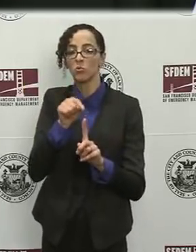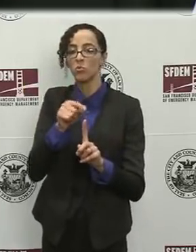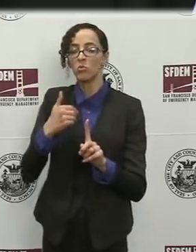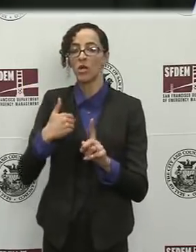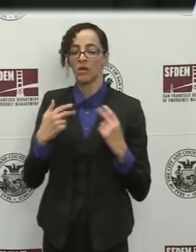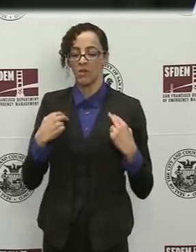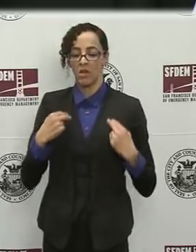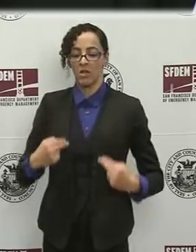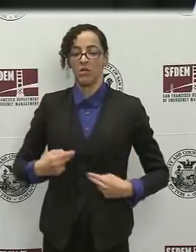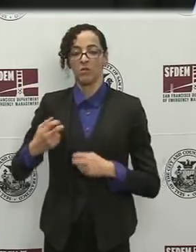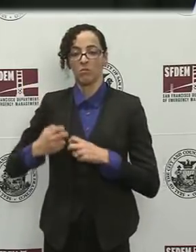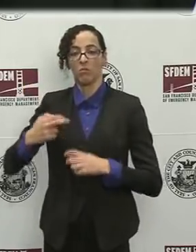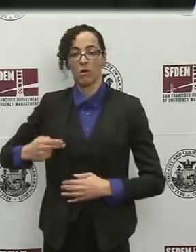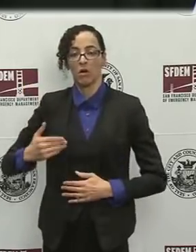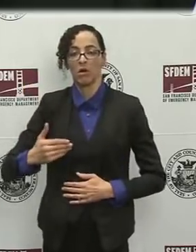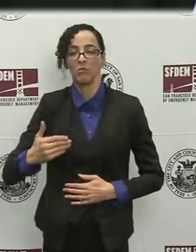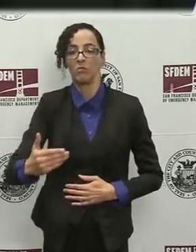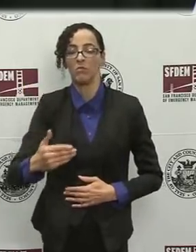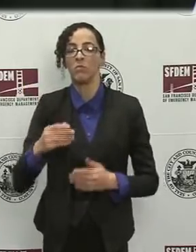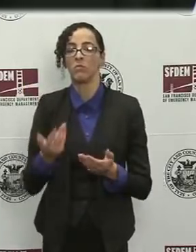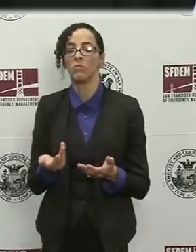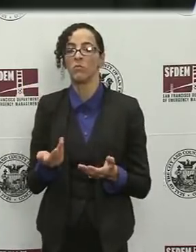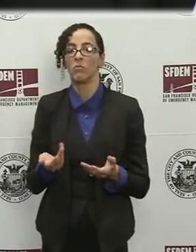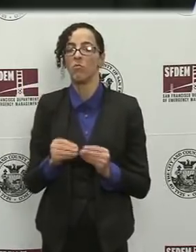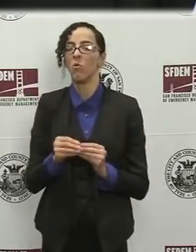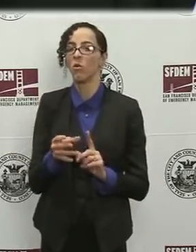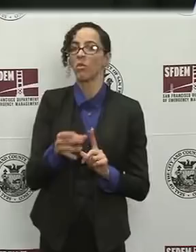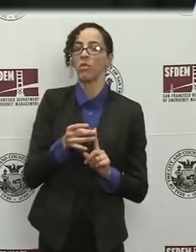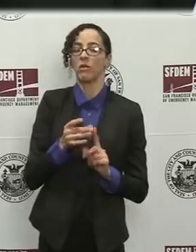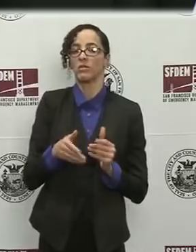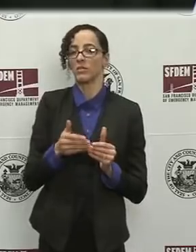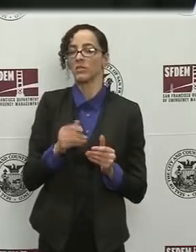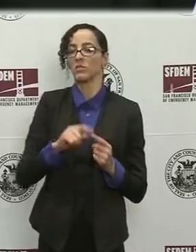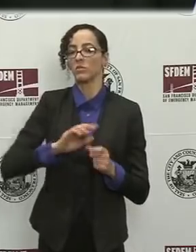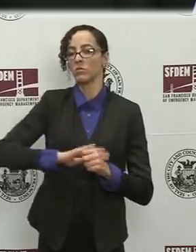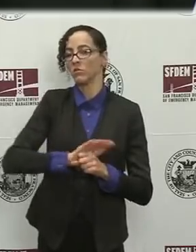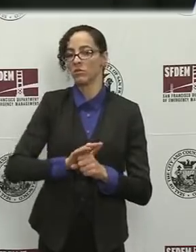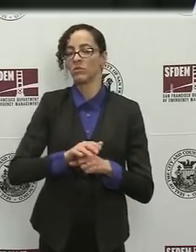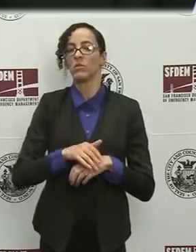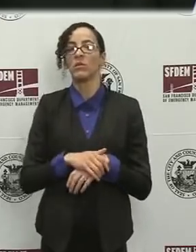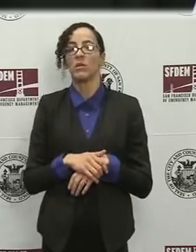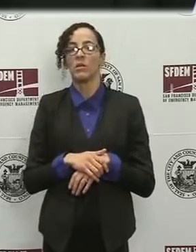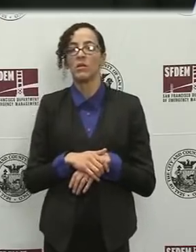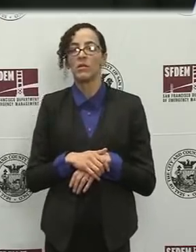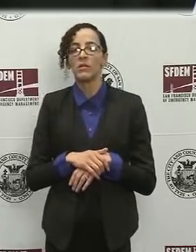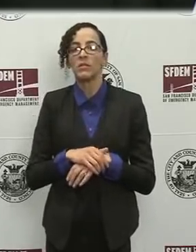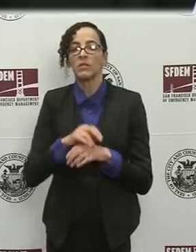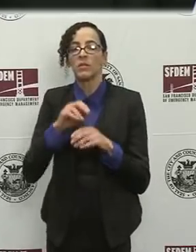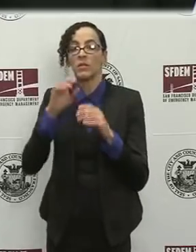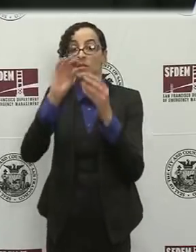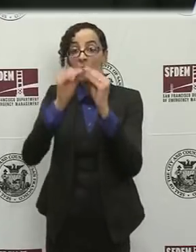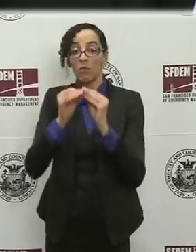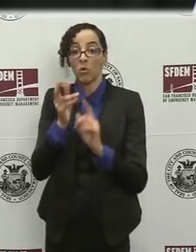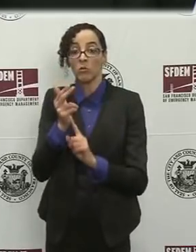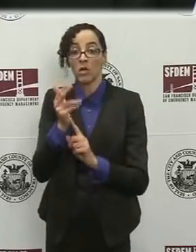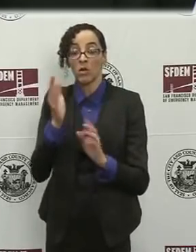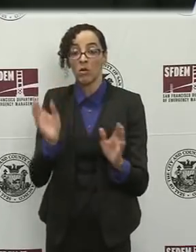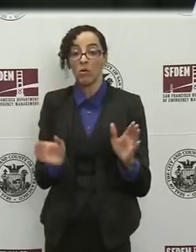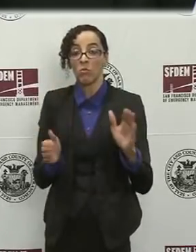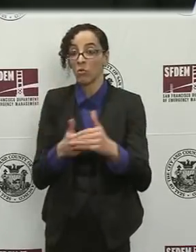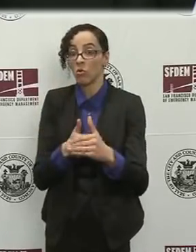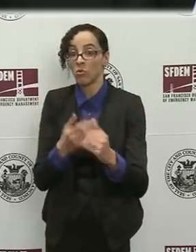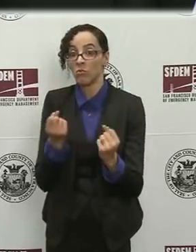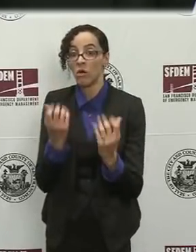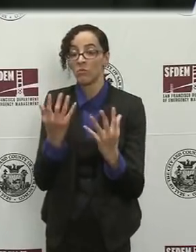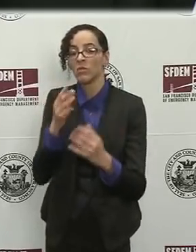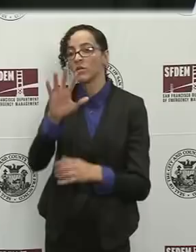vulnerable to COVID. The current estimate of the number of rooms in order to achieve that reduction in shelter census is